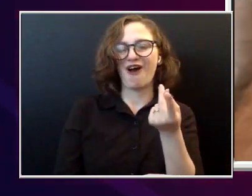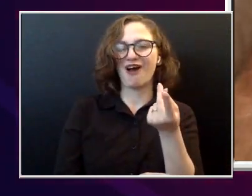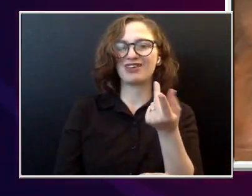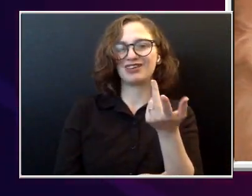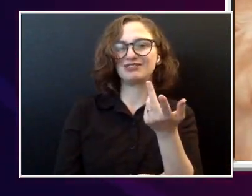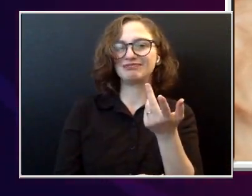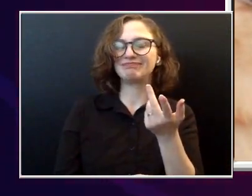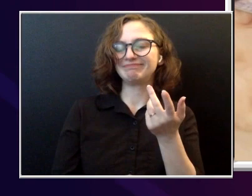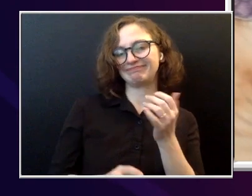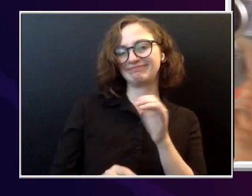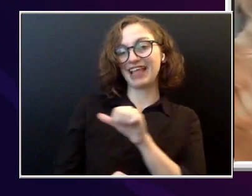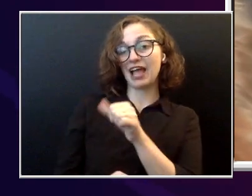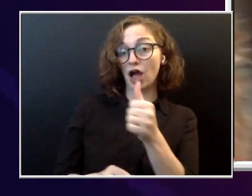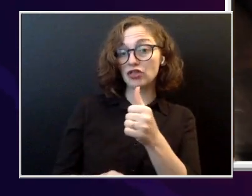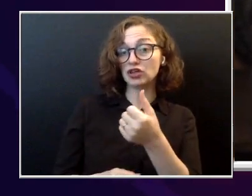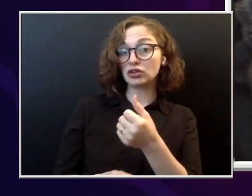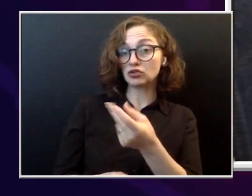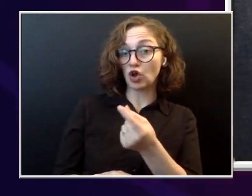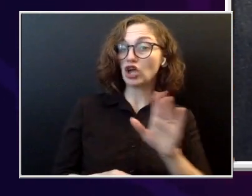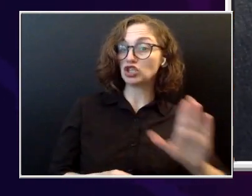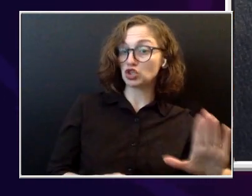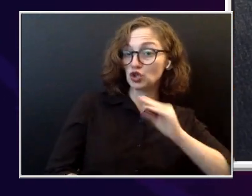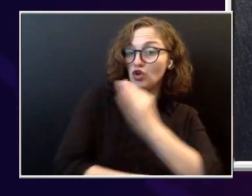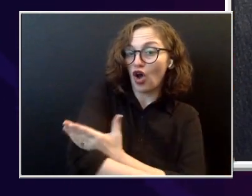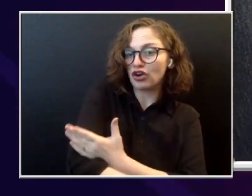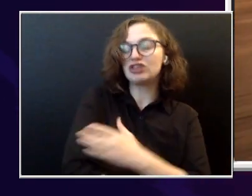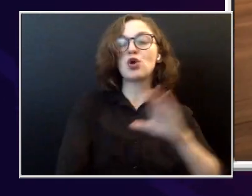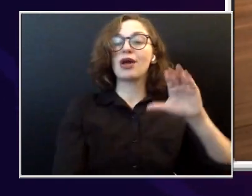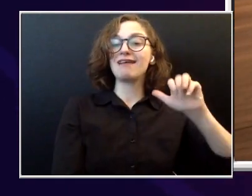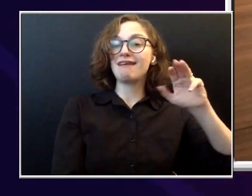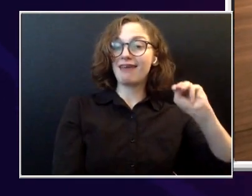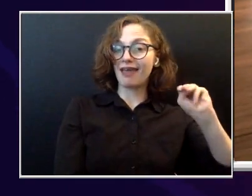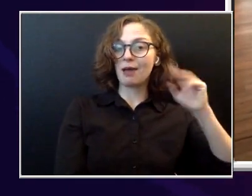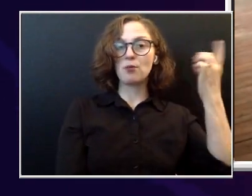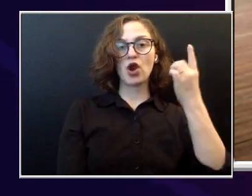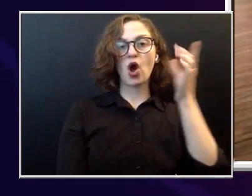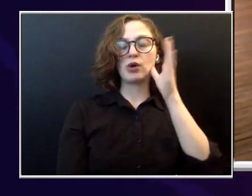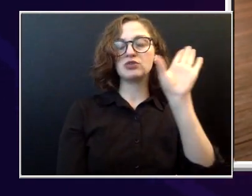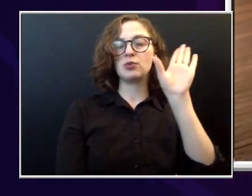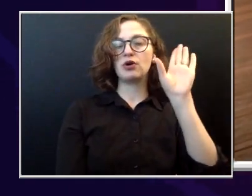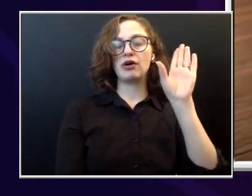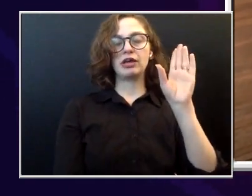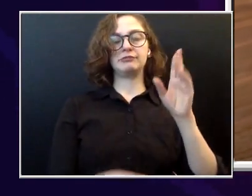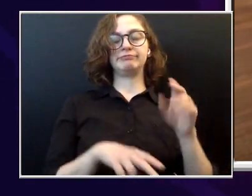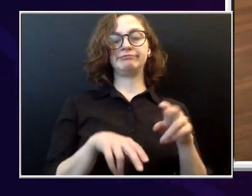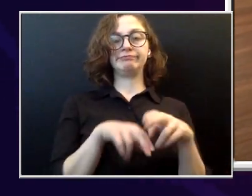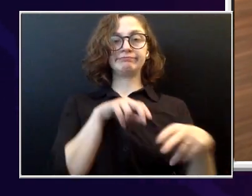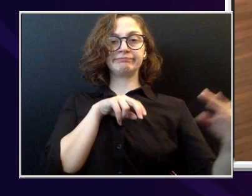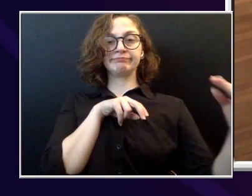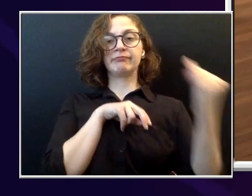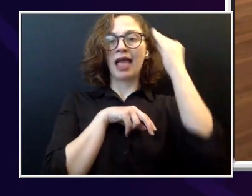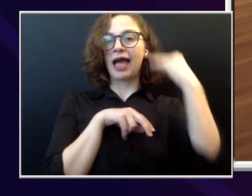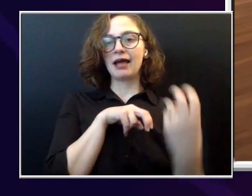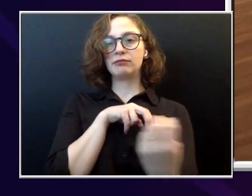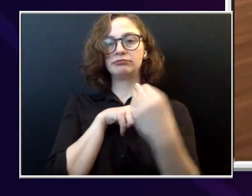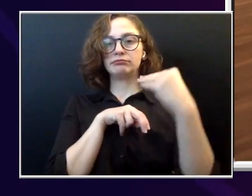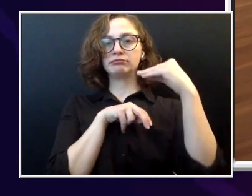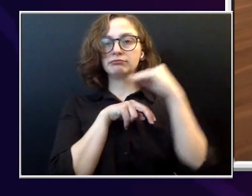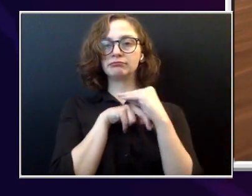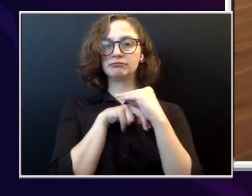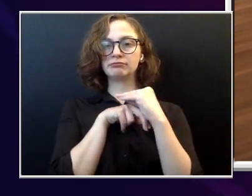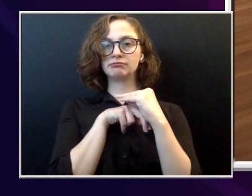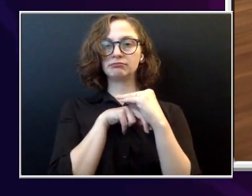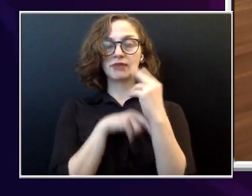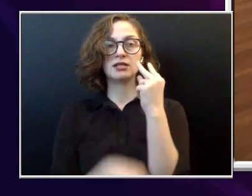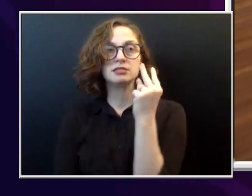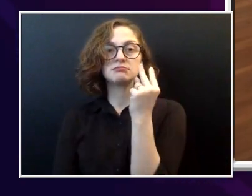then Cam would always come up and lay her head on my leg at night and just stare at me for the longest time. And I was telling Julia,